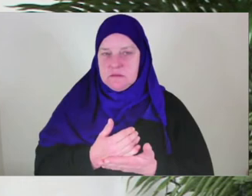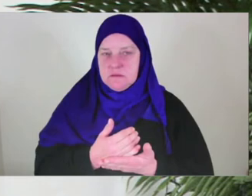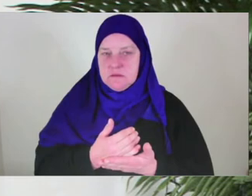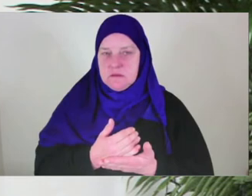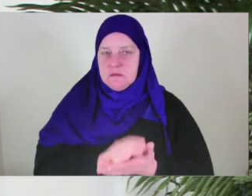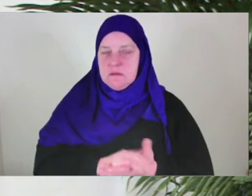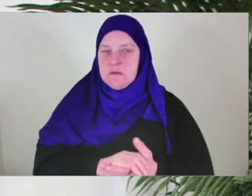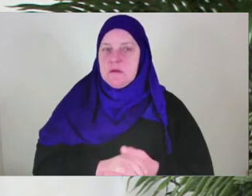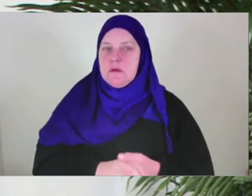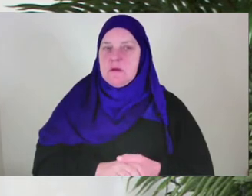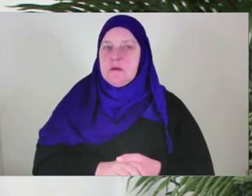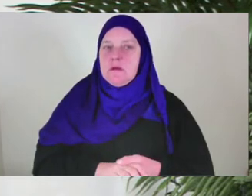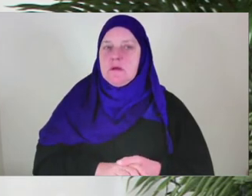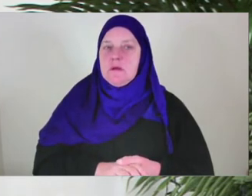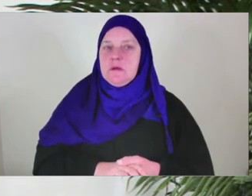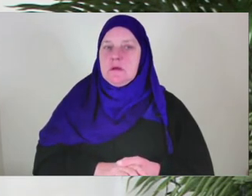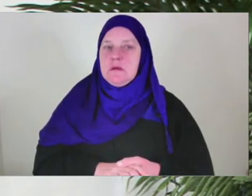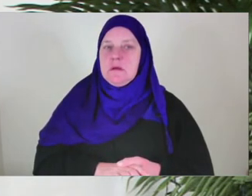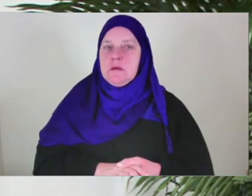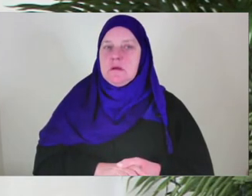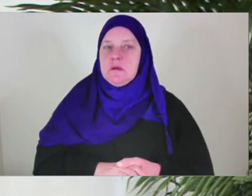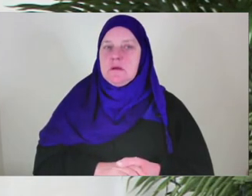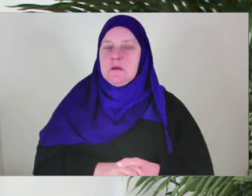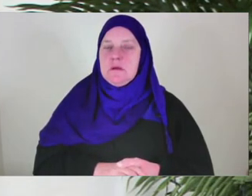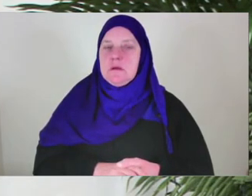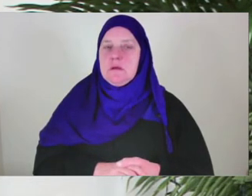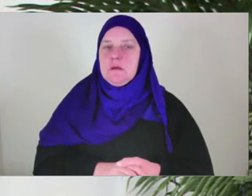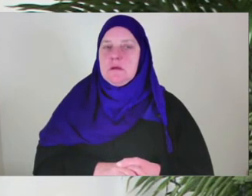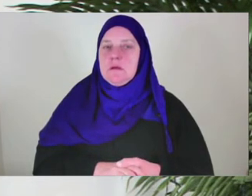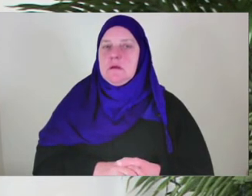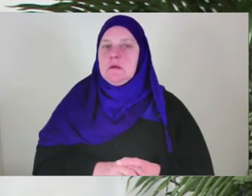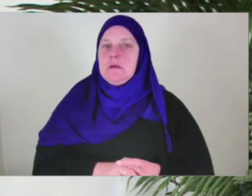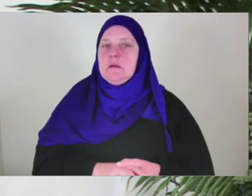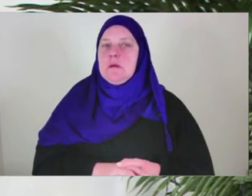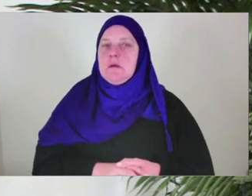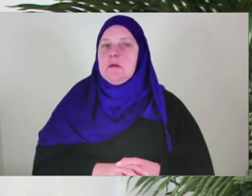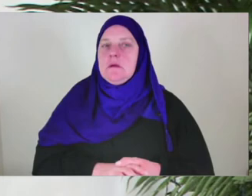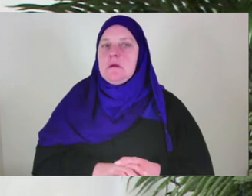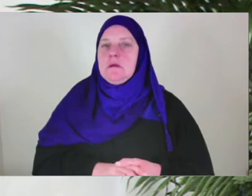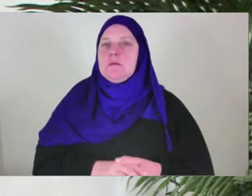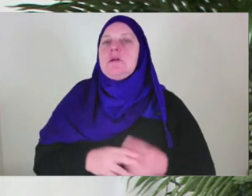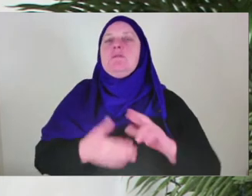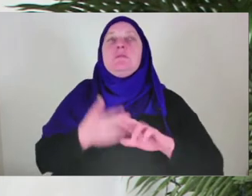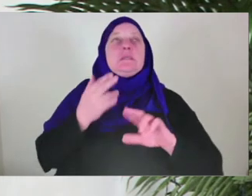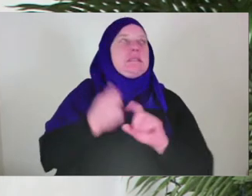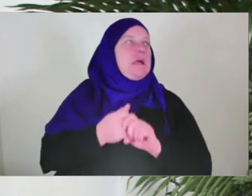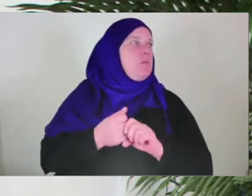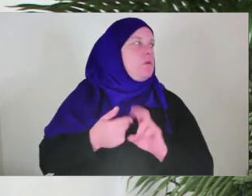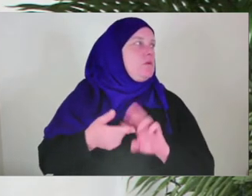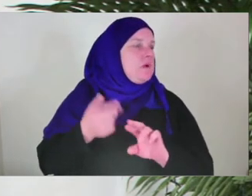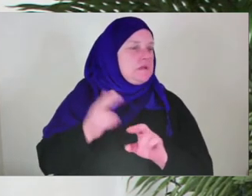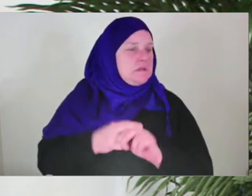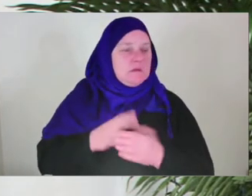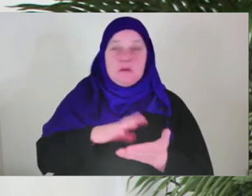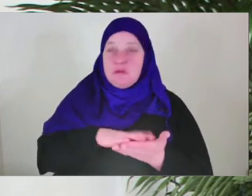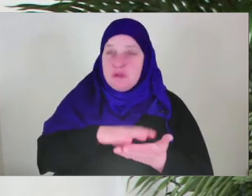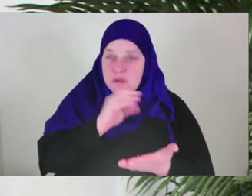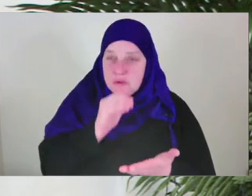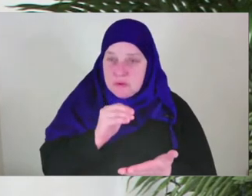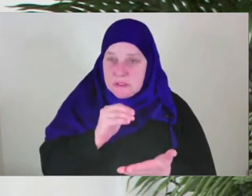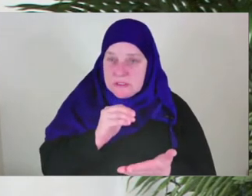they're only able to sustain themselves through government benefits, or if they're a student, they're on a scholarship.